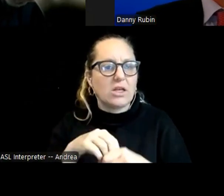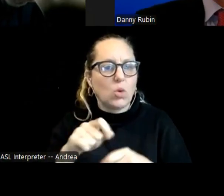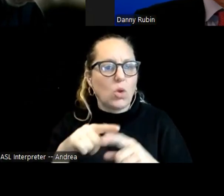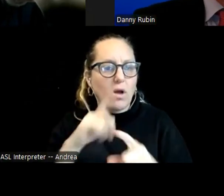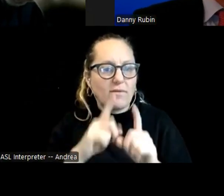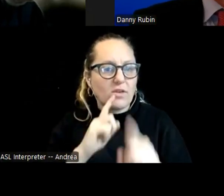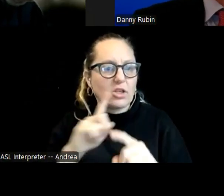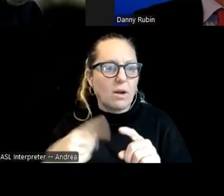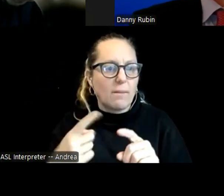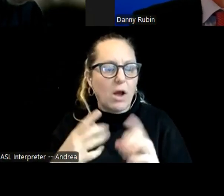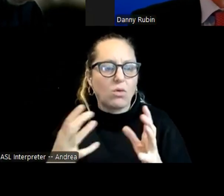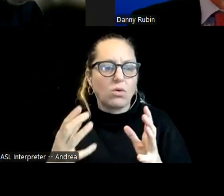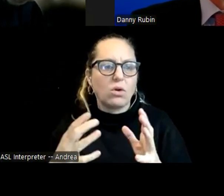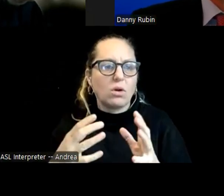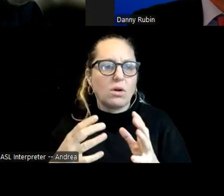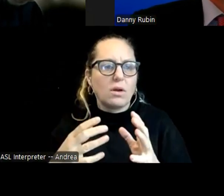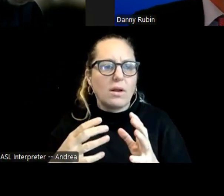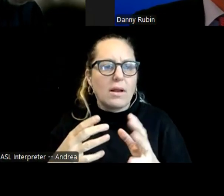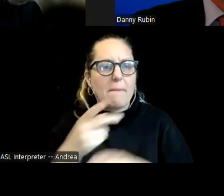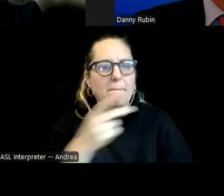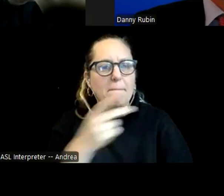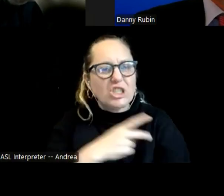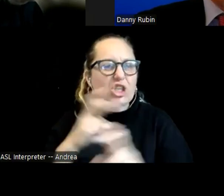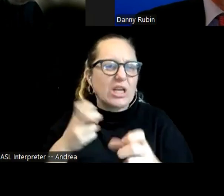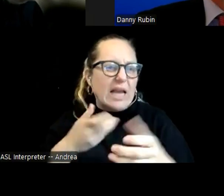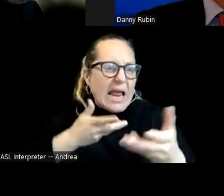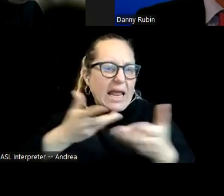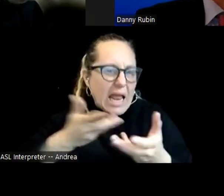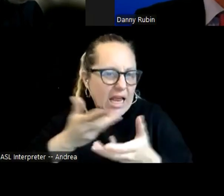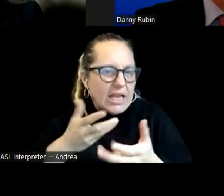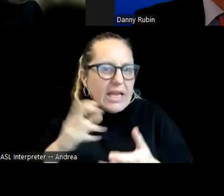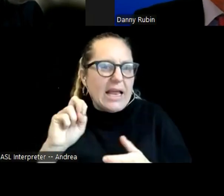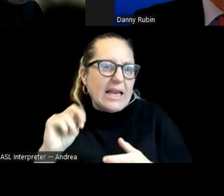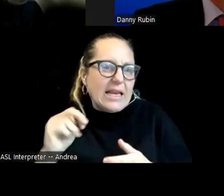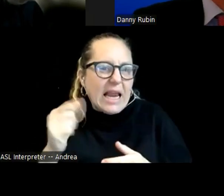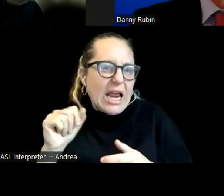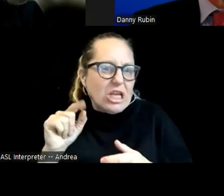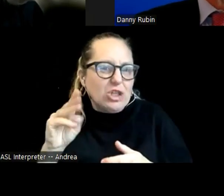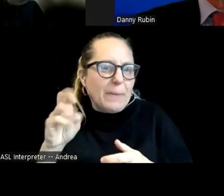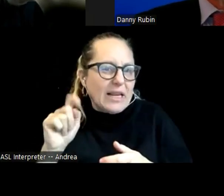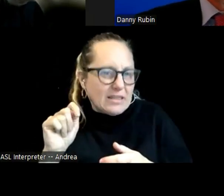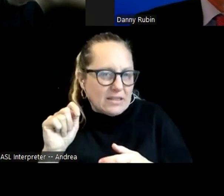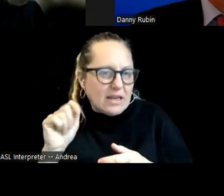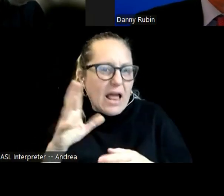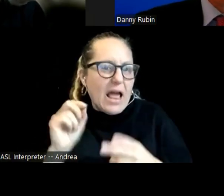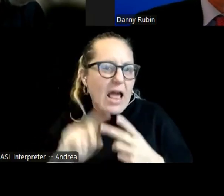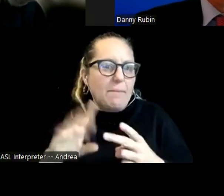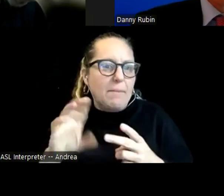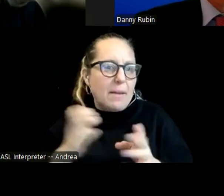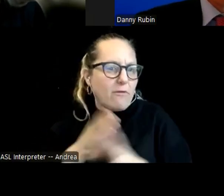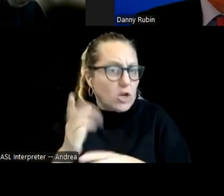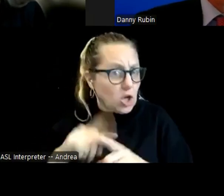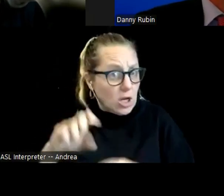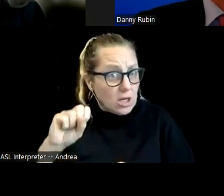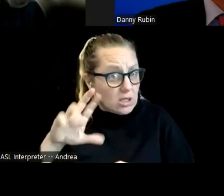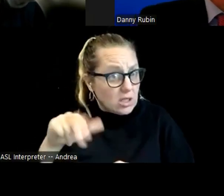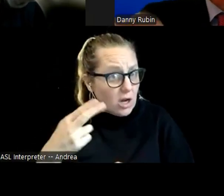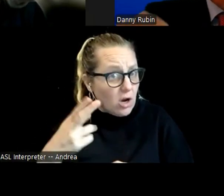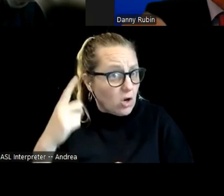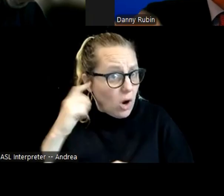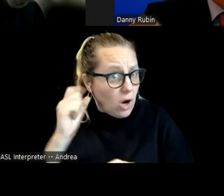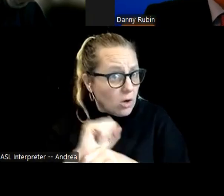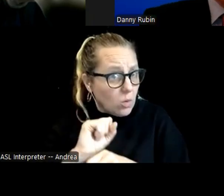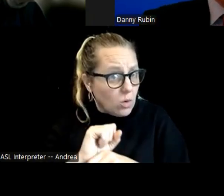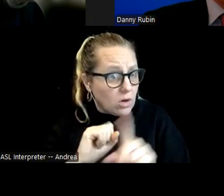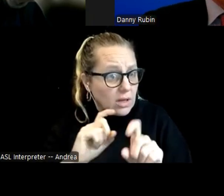sort of patient engagement and professionalism. By the way, Sarah, is your audio working? Can you